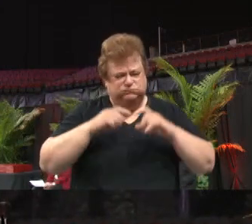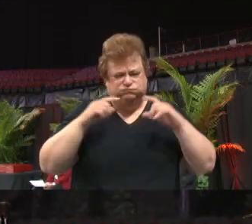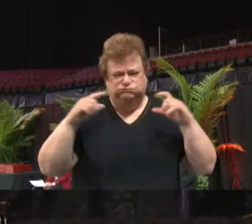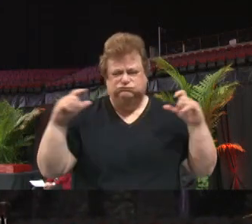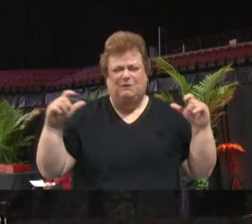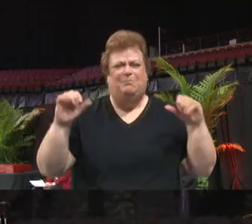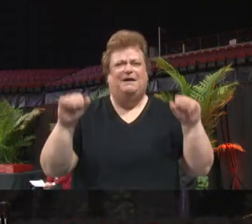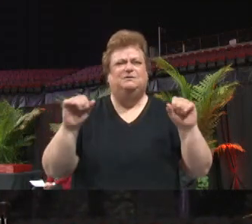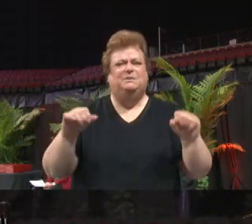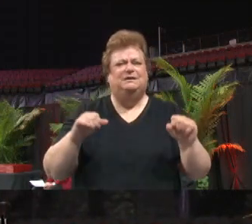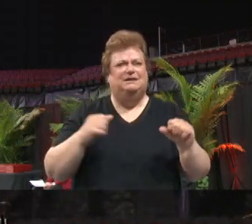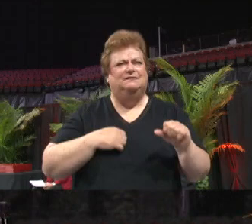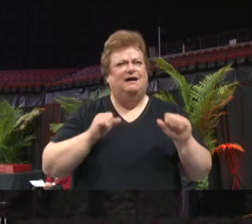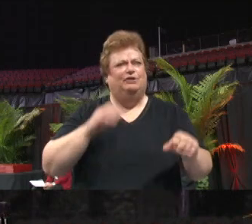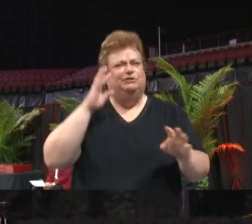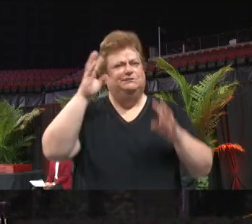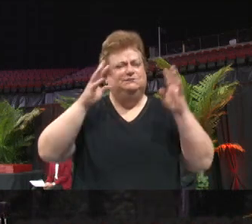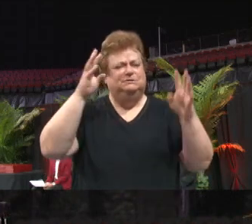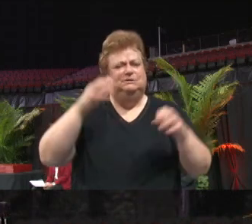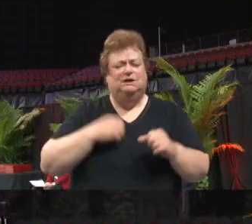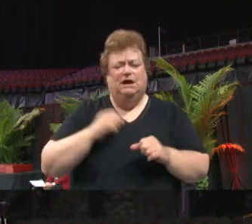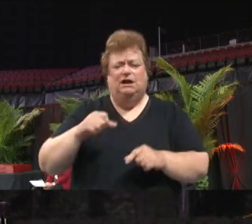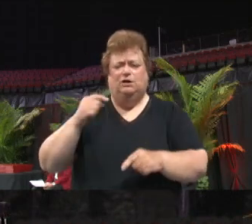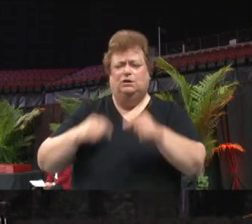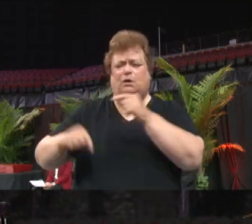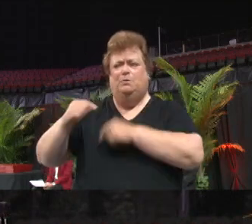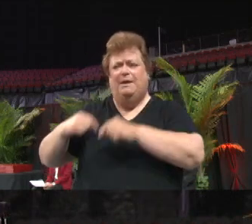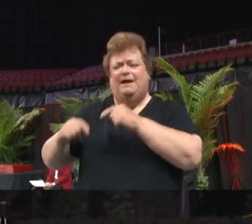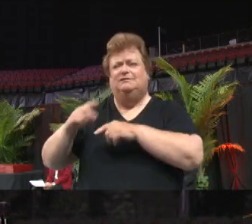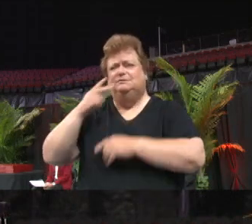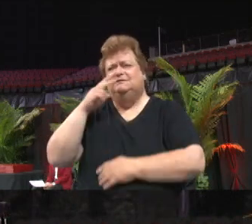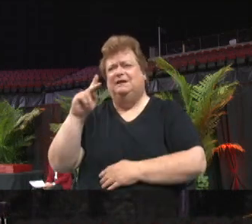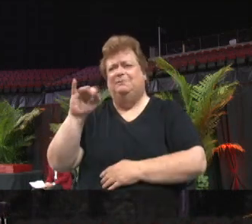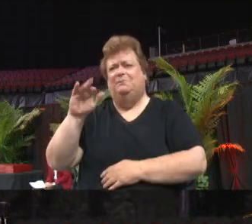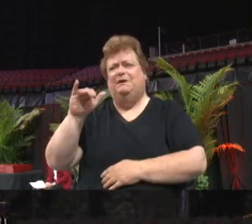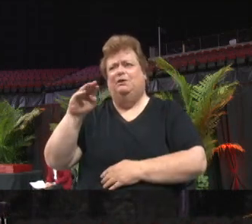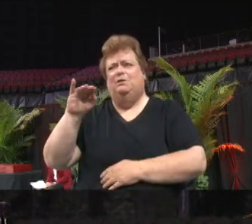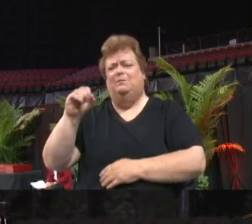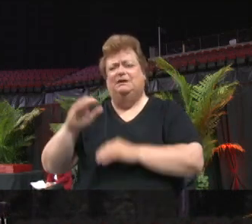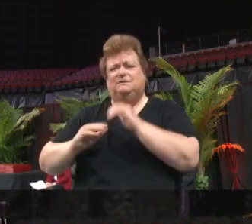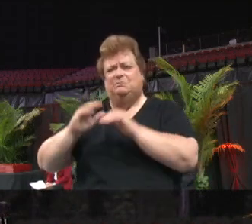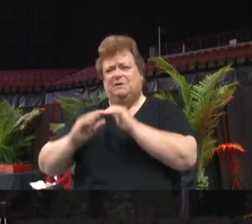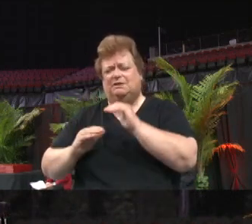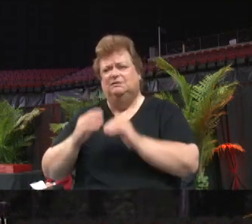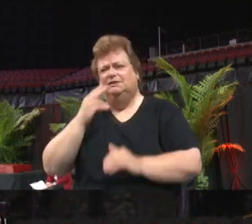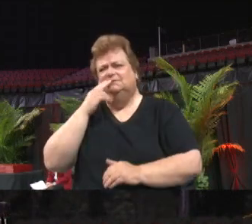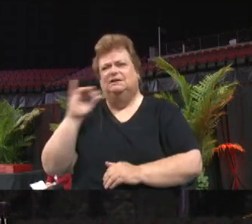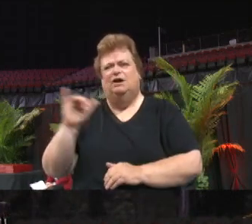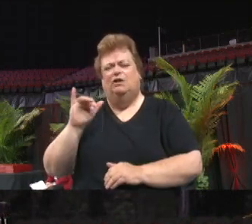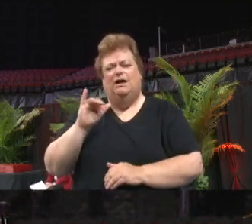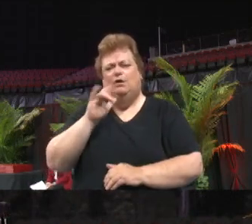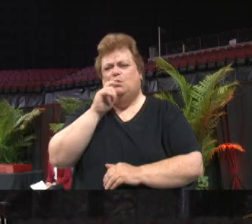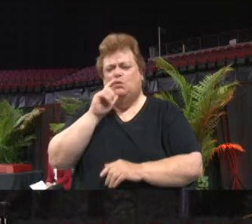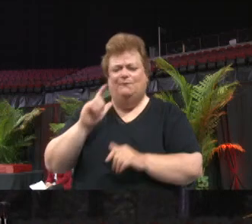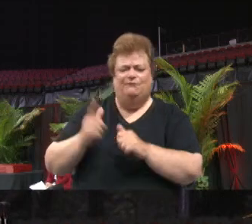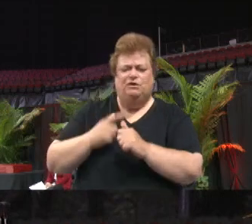fathom. I could go back and see the pyramids being built, see what it was like for the first settlers of